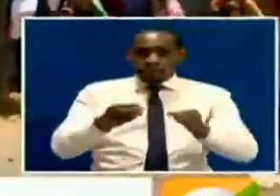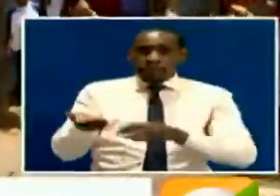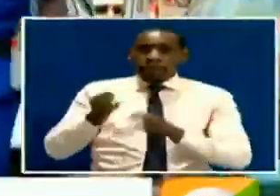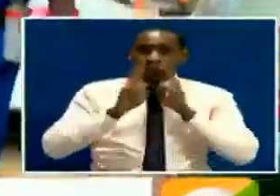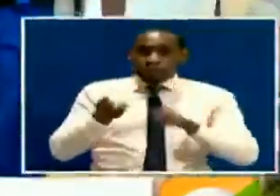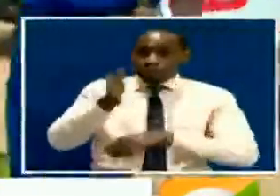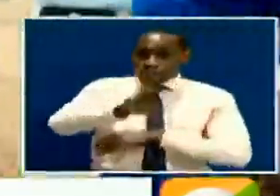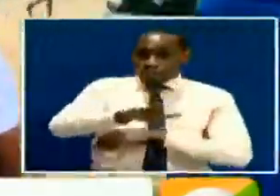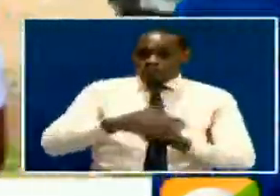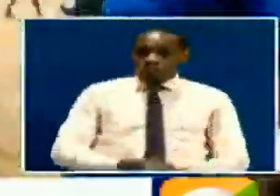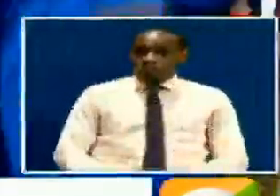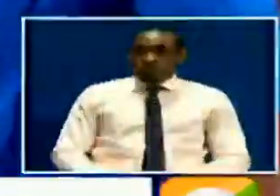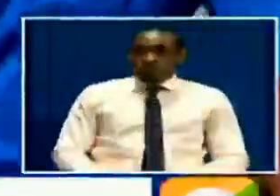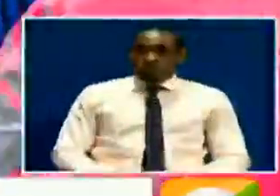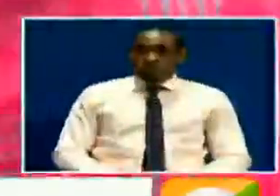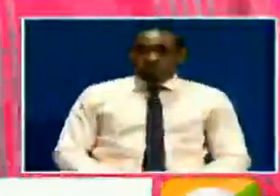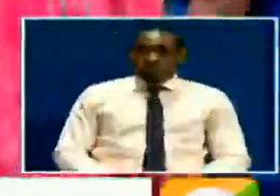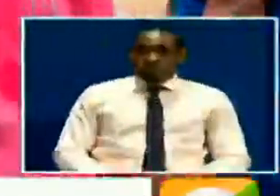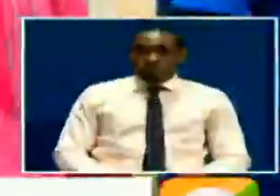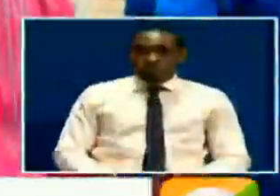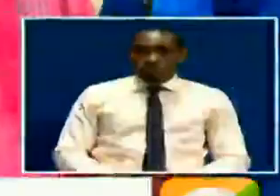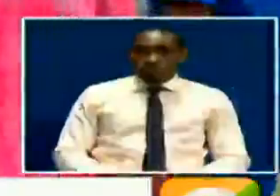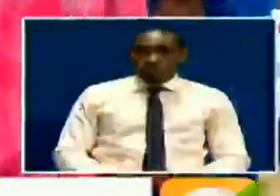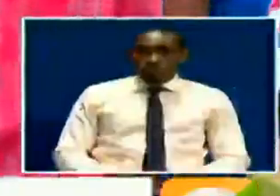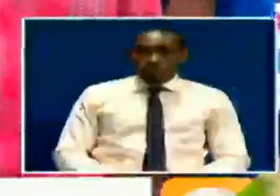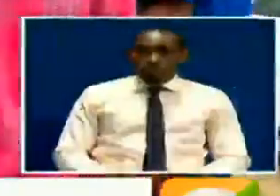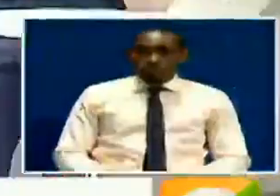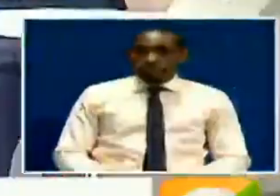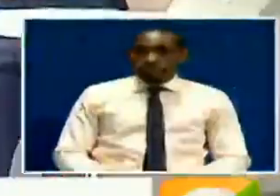to restore peace.